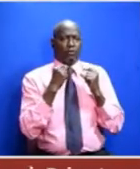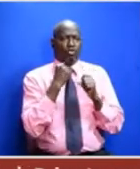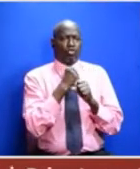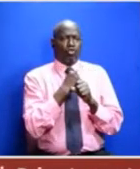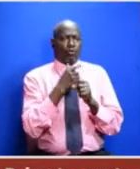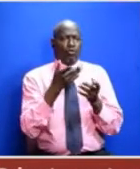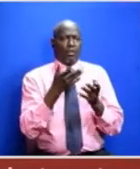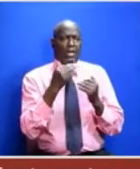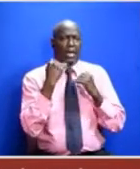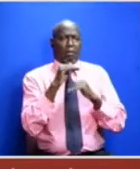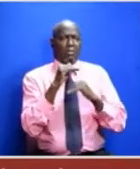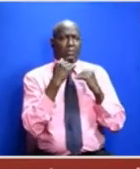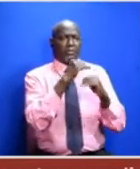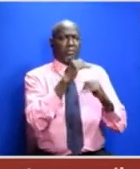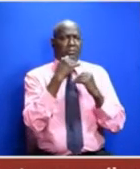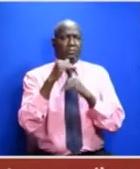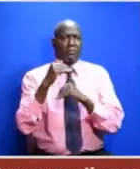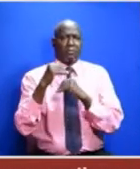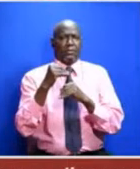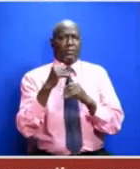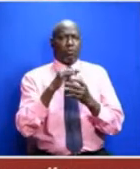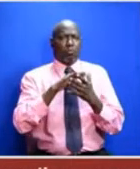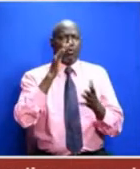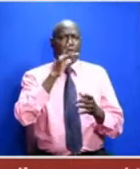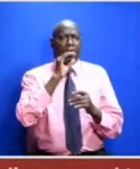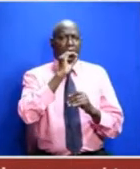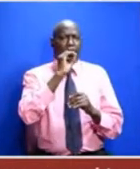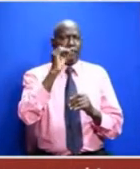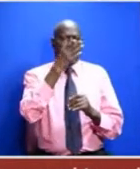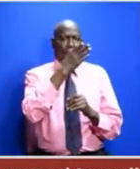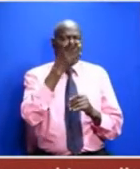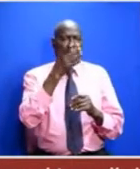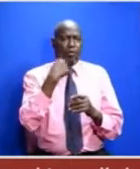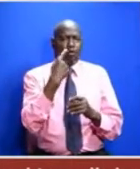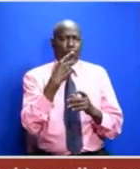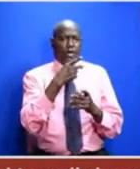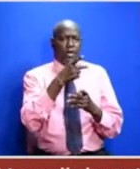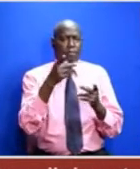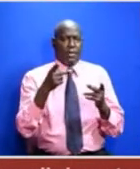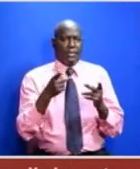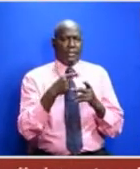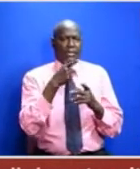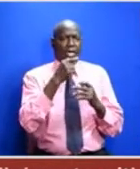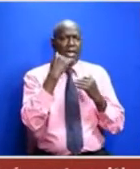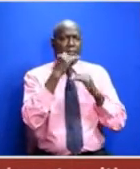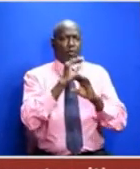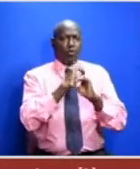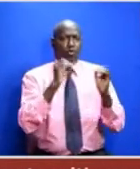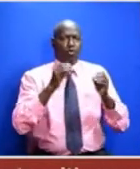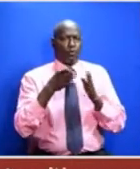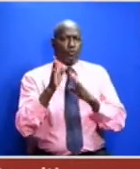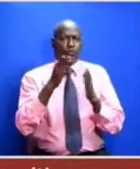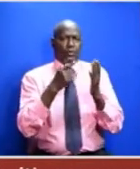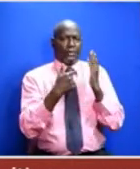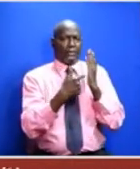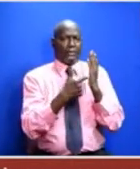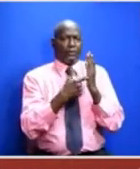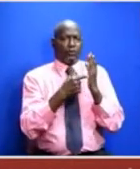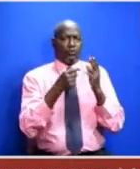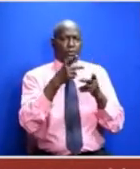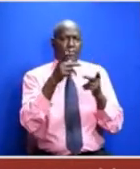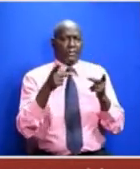are limited, if not non-existent. And the only space where we have got unlimited opportunities is the digital